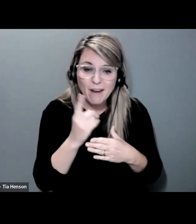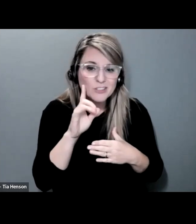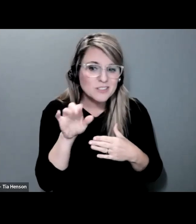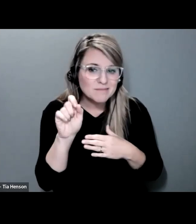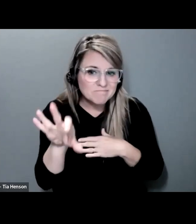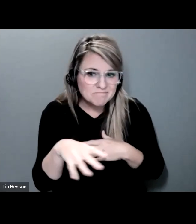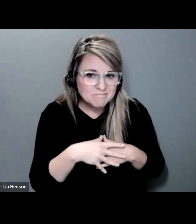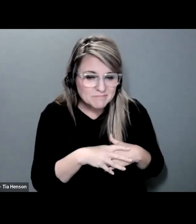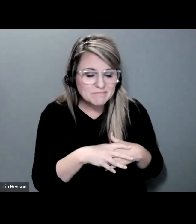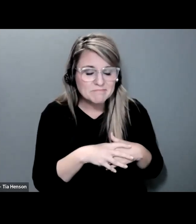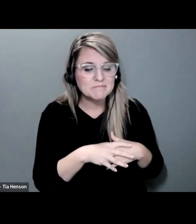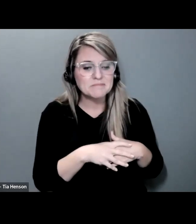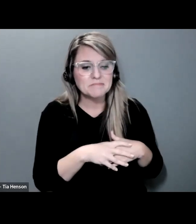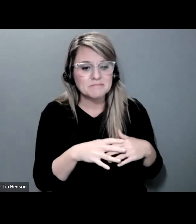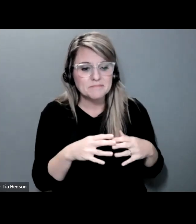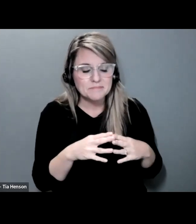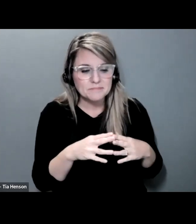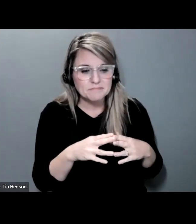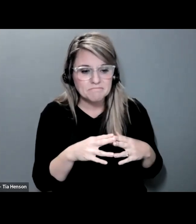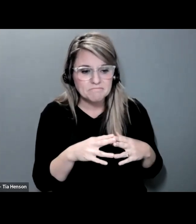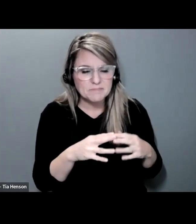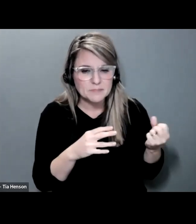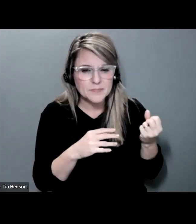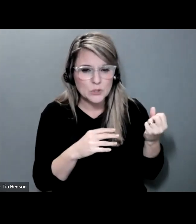things. Hold on one second.